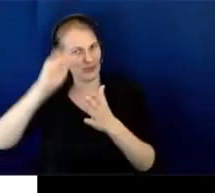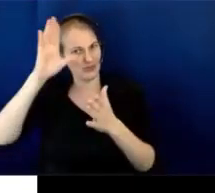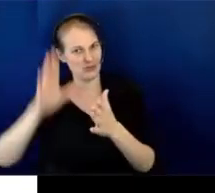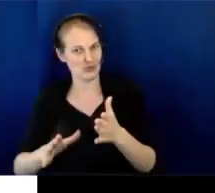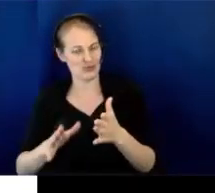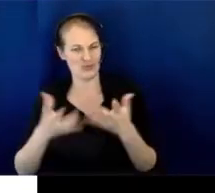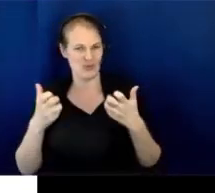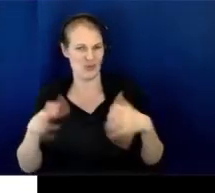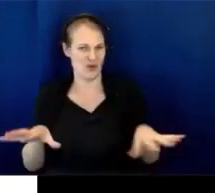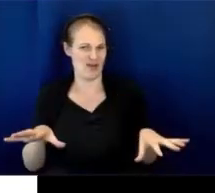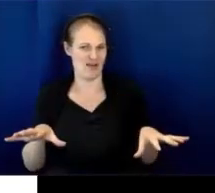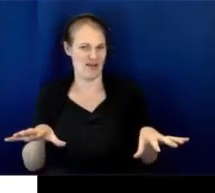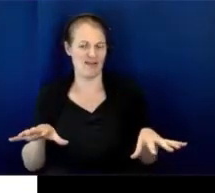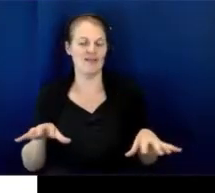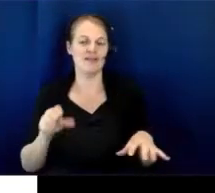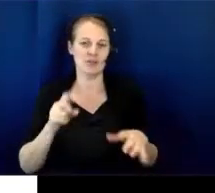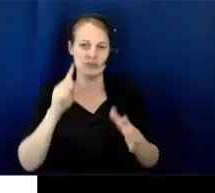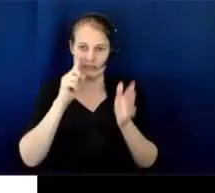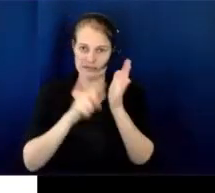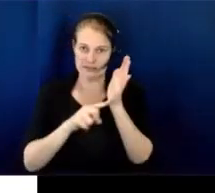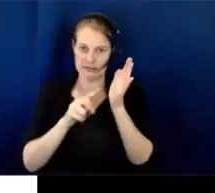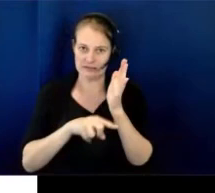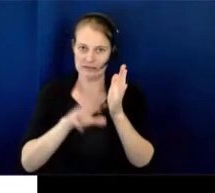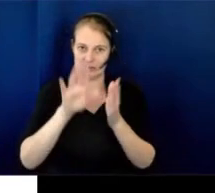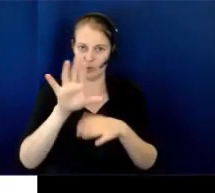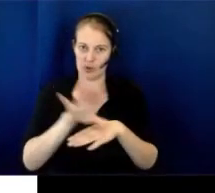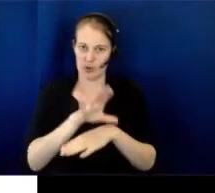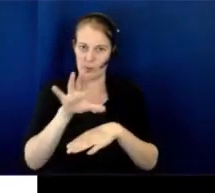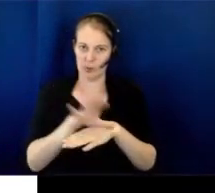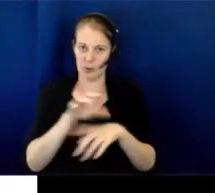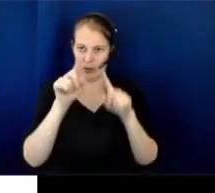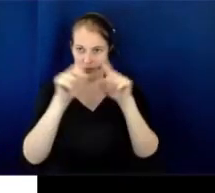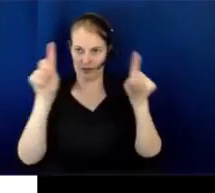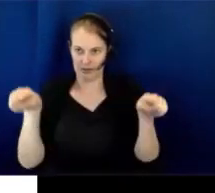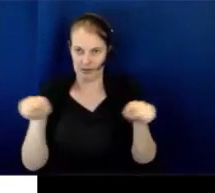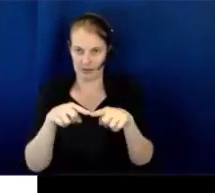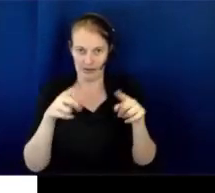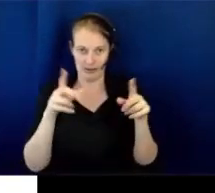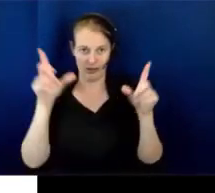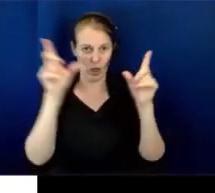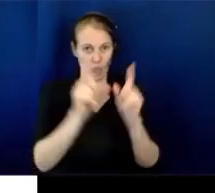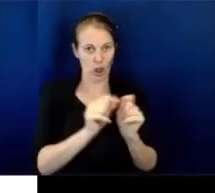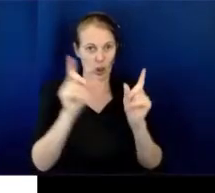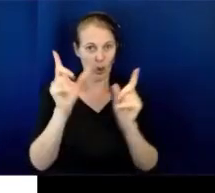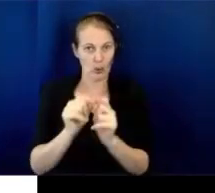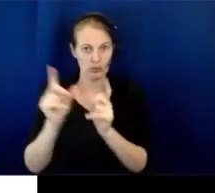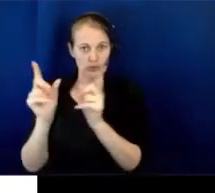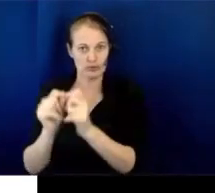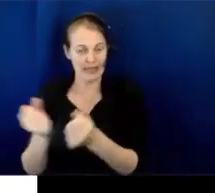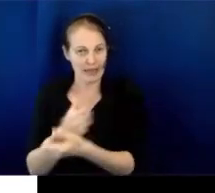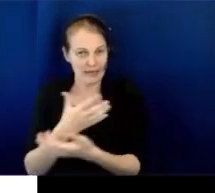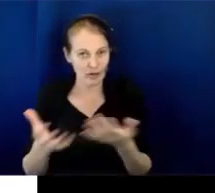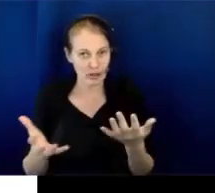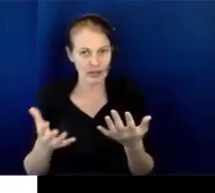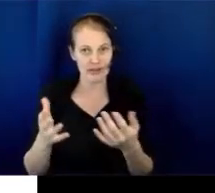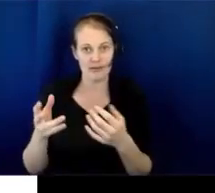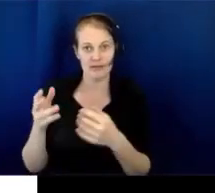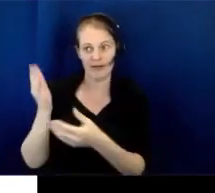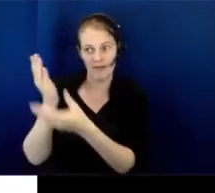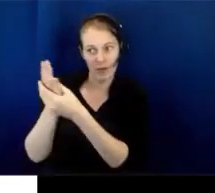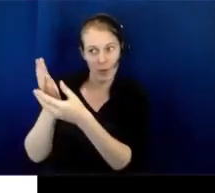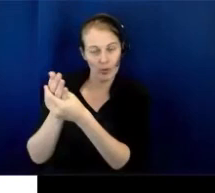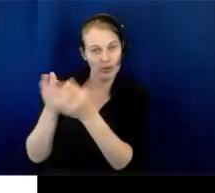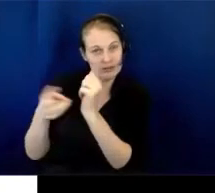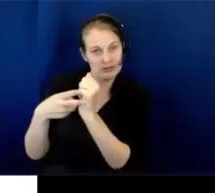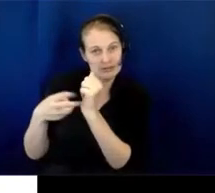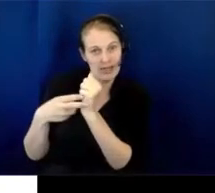population. So I always try to make sure that you close out all your tabs, that your desktop doesn't have any saved files that you don't want the